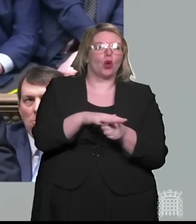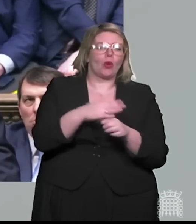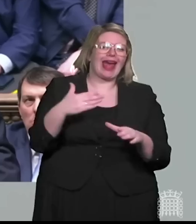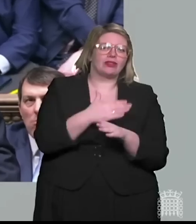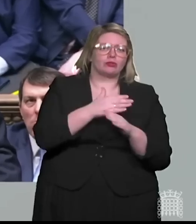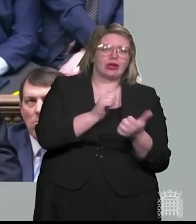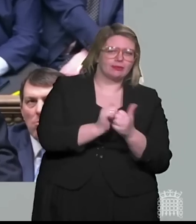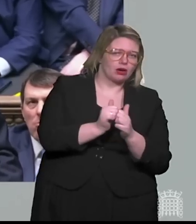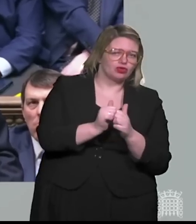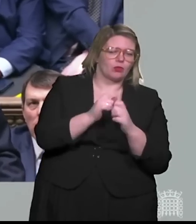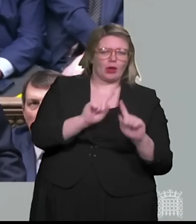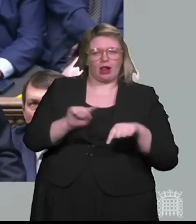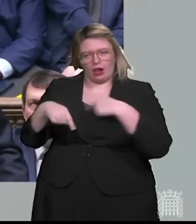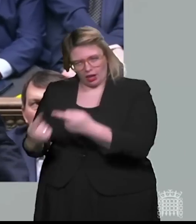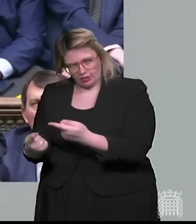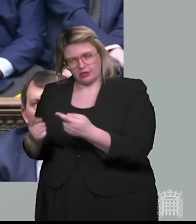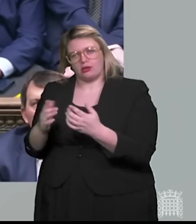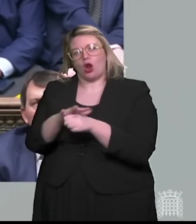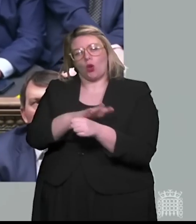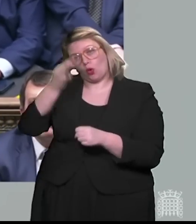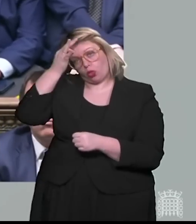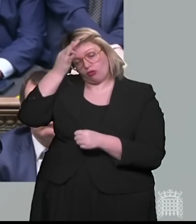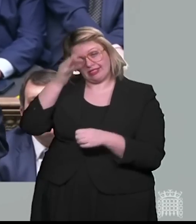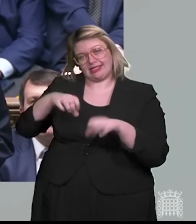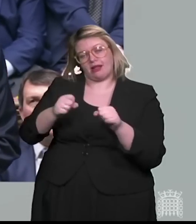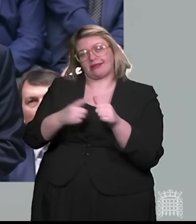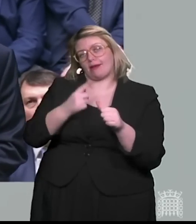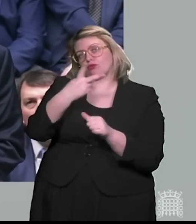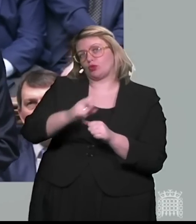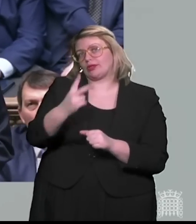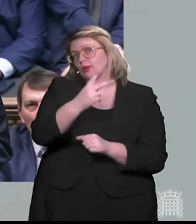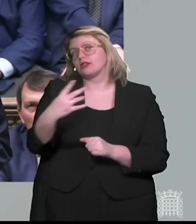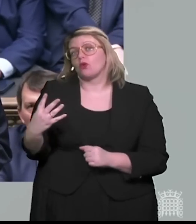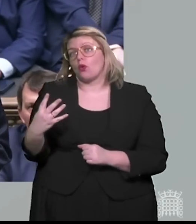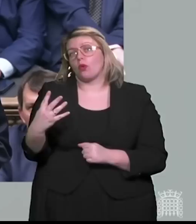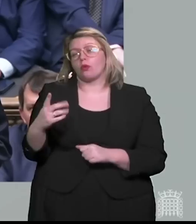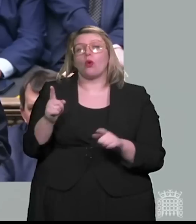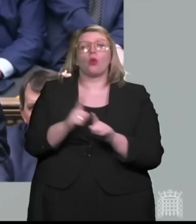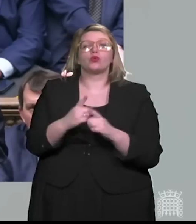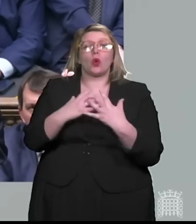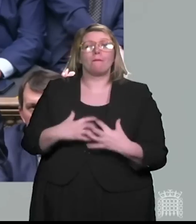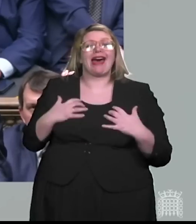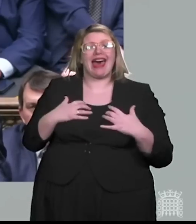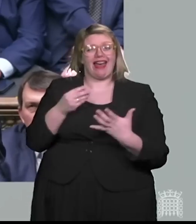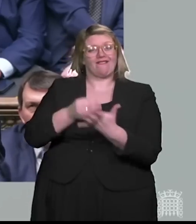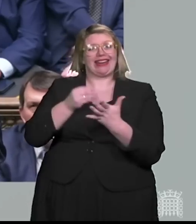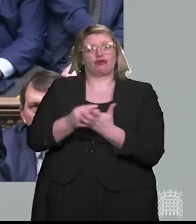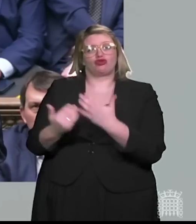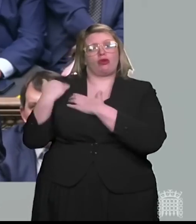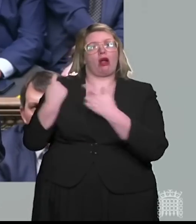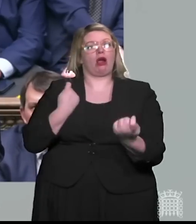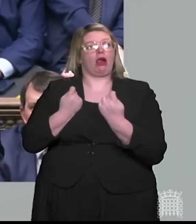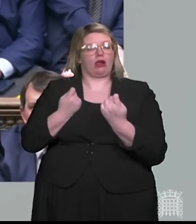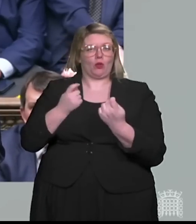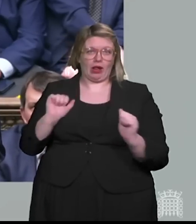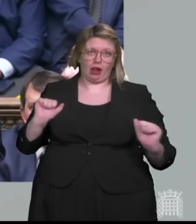authorities from April 24. I will also boost mayors' financial autonomy by agreeing multi-year single settlements for